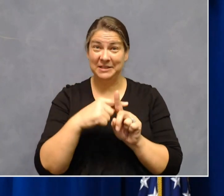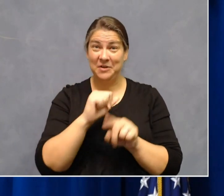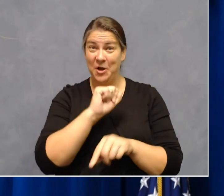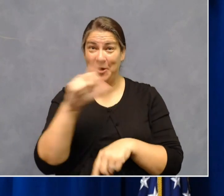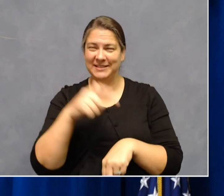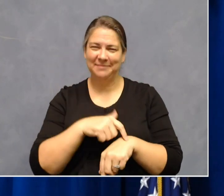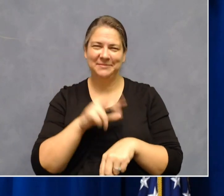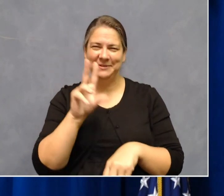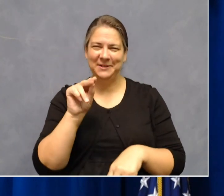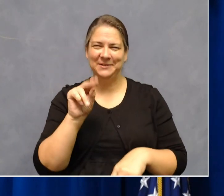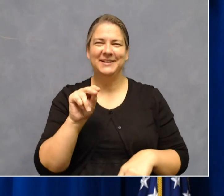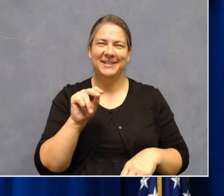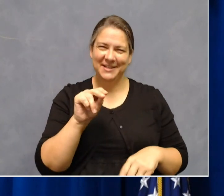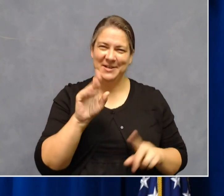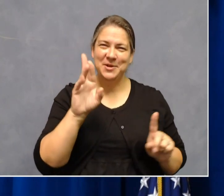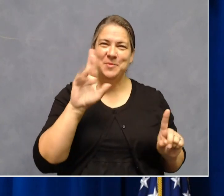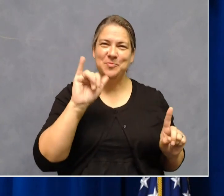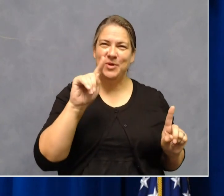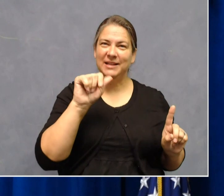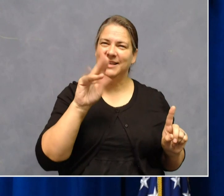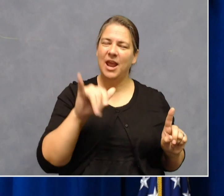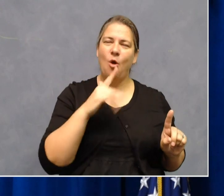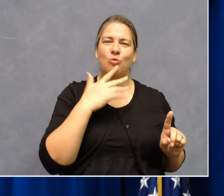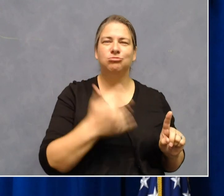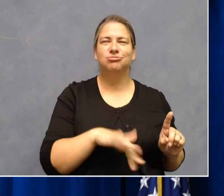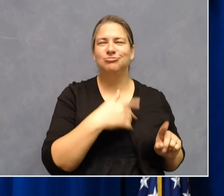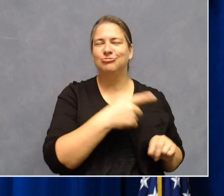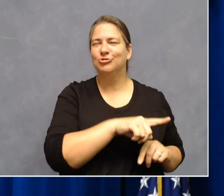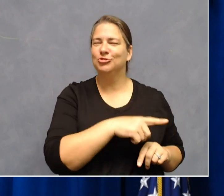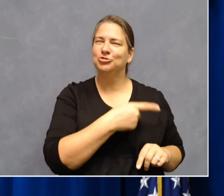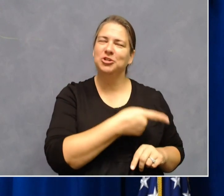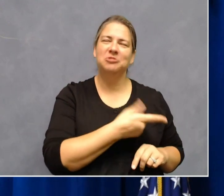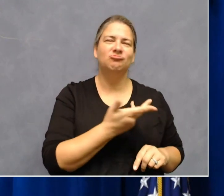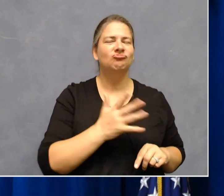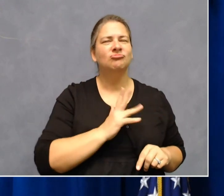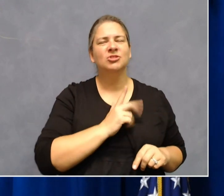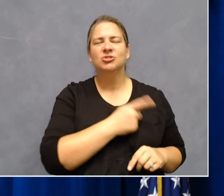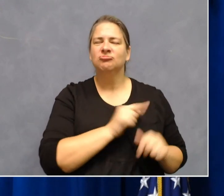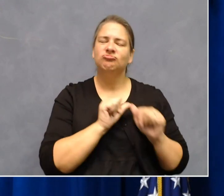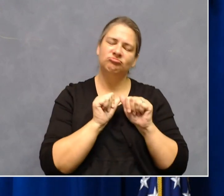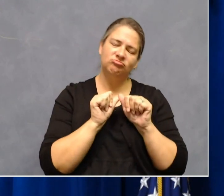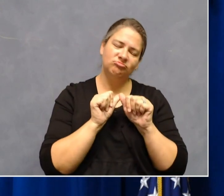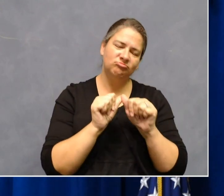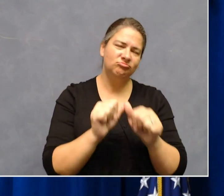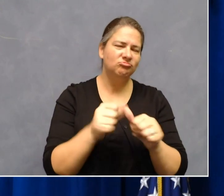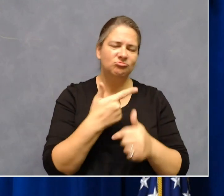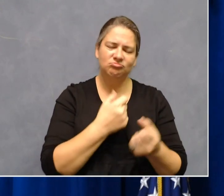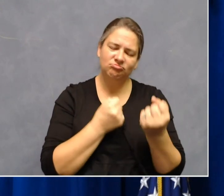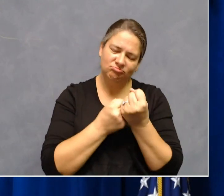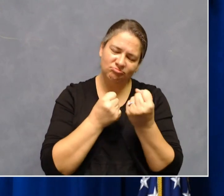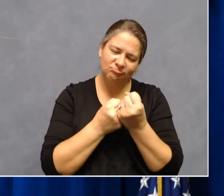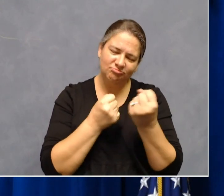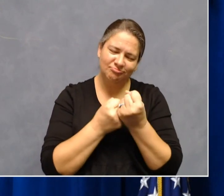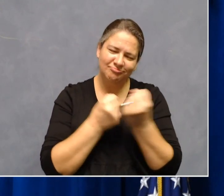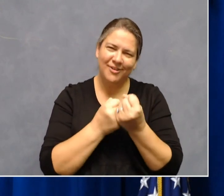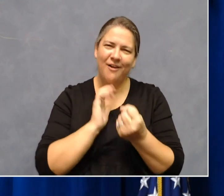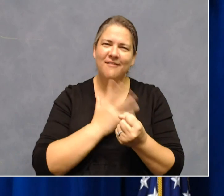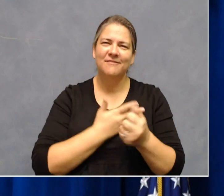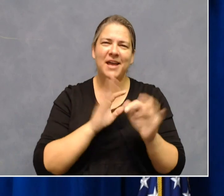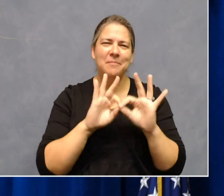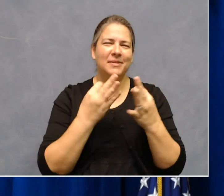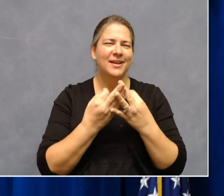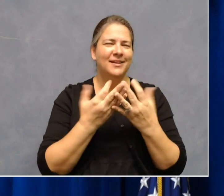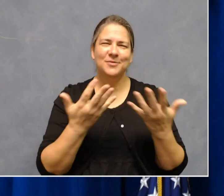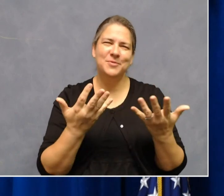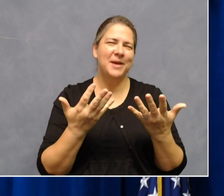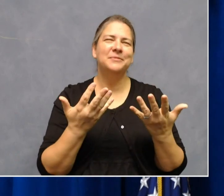Brittany has taken it like a trooper. She's been amazing in supporting our entire family this entire time. And this is just one more